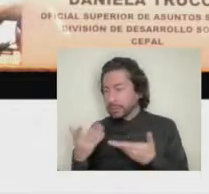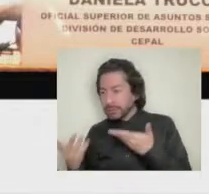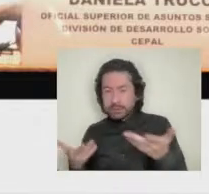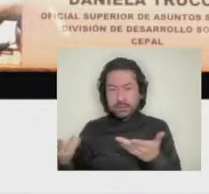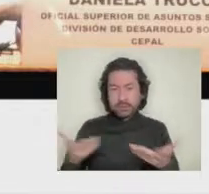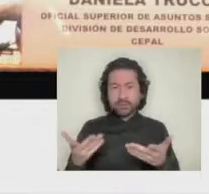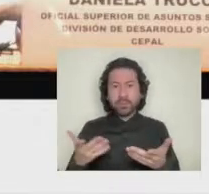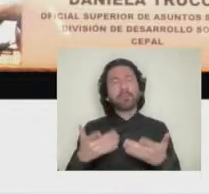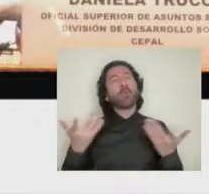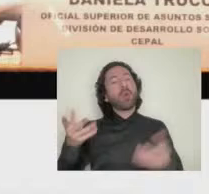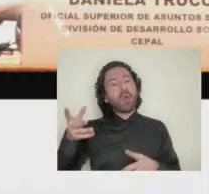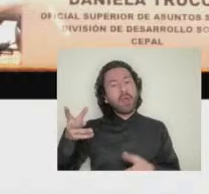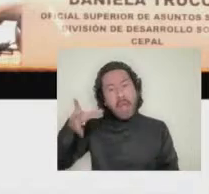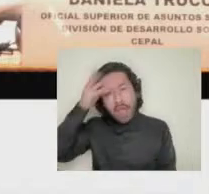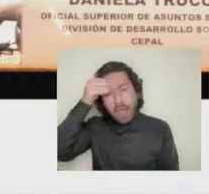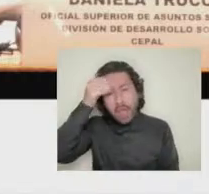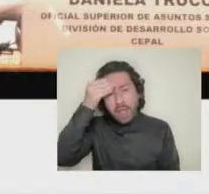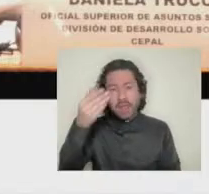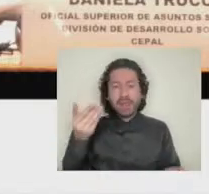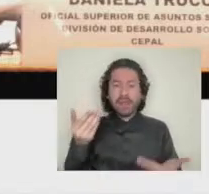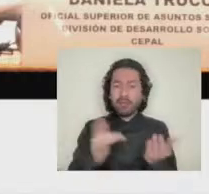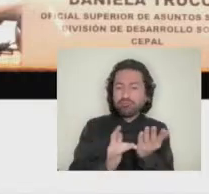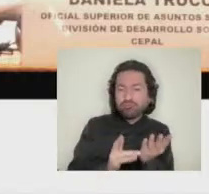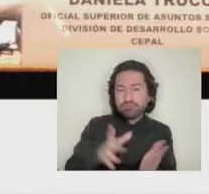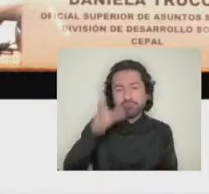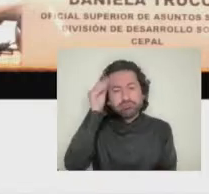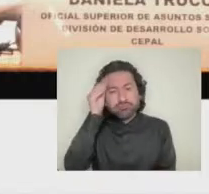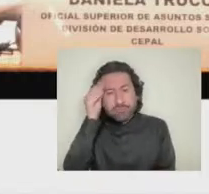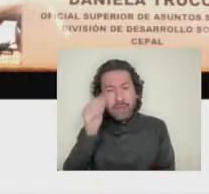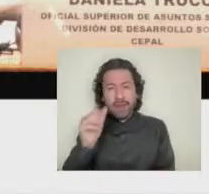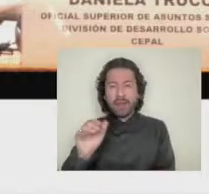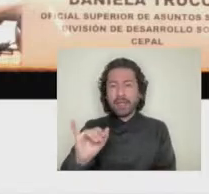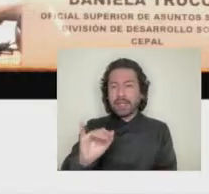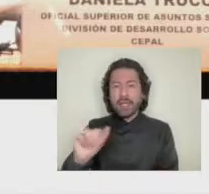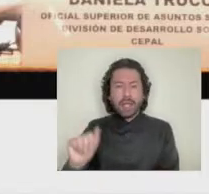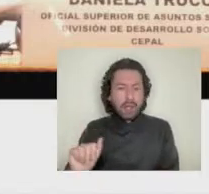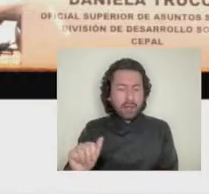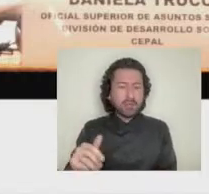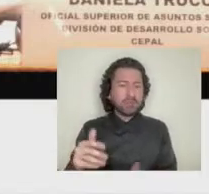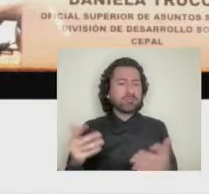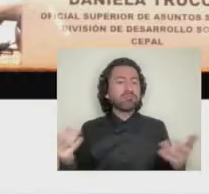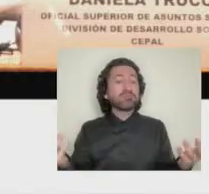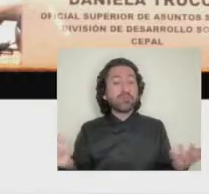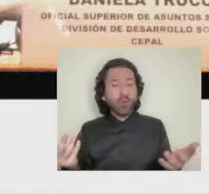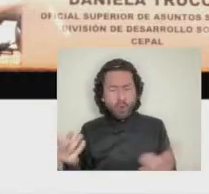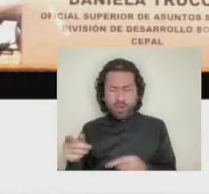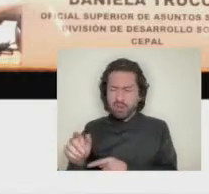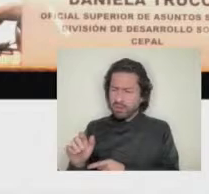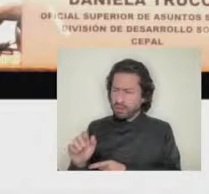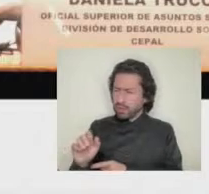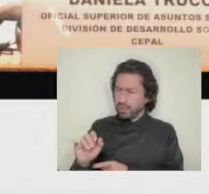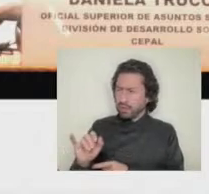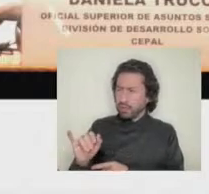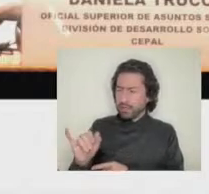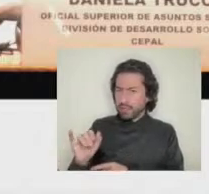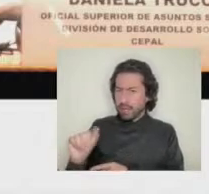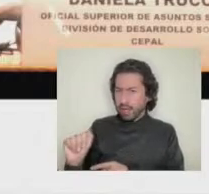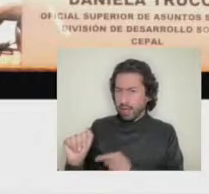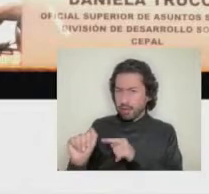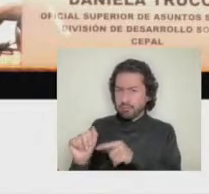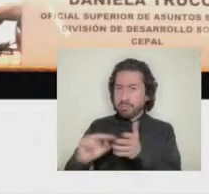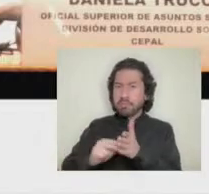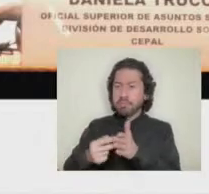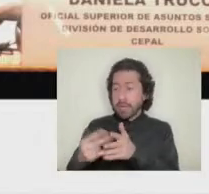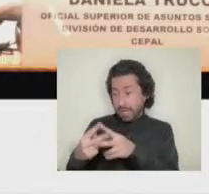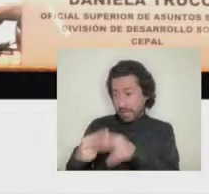growing risk of digitalization, of AI, but also how can you think about this as a tool